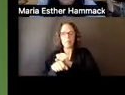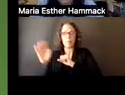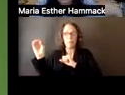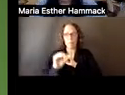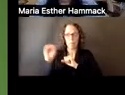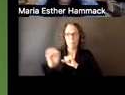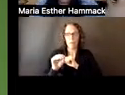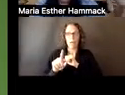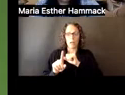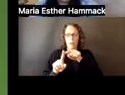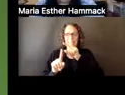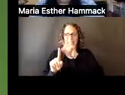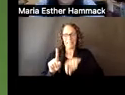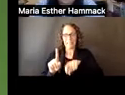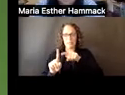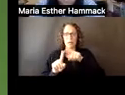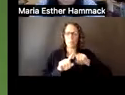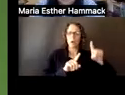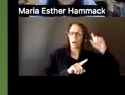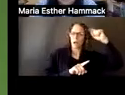that, had, as I showed,